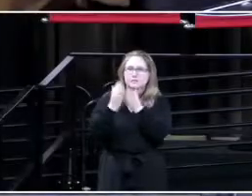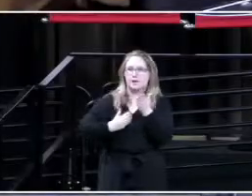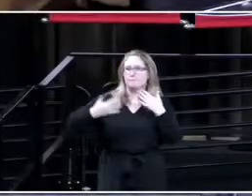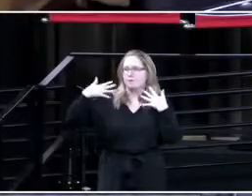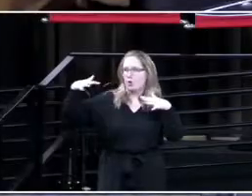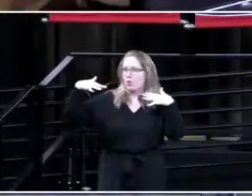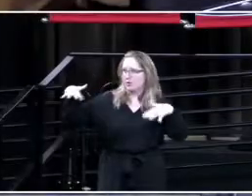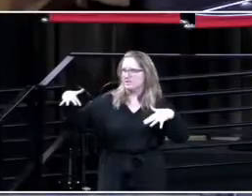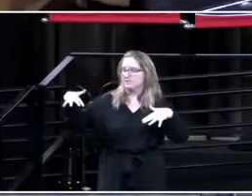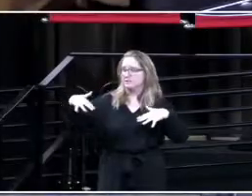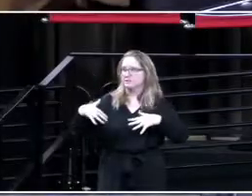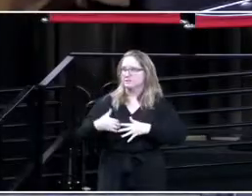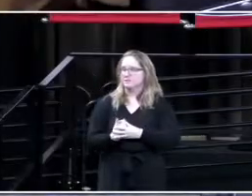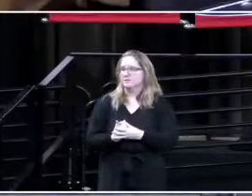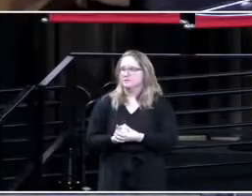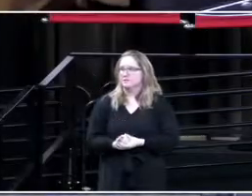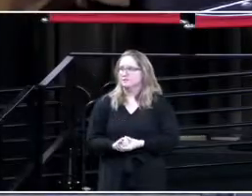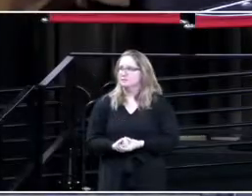noise.